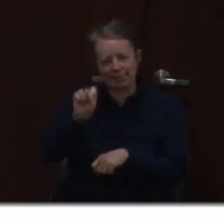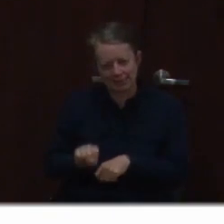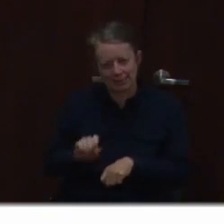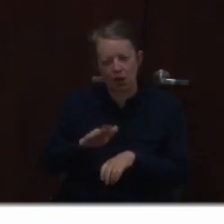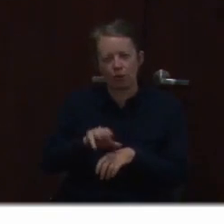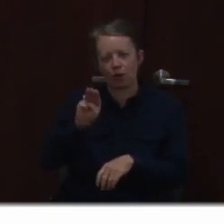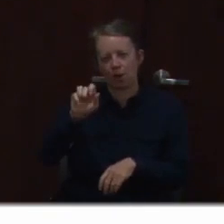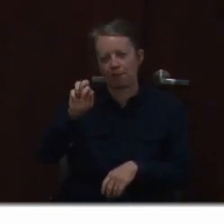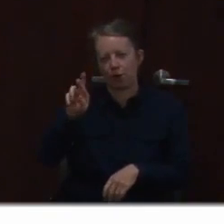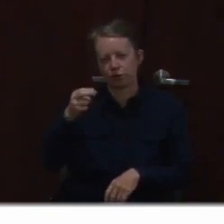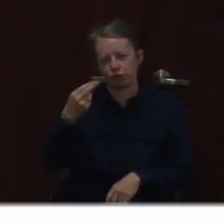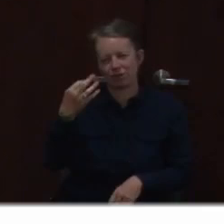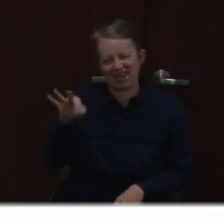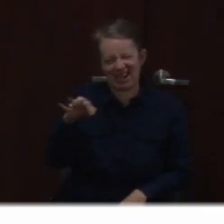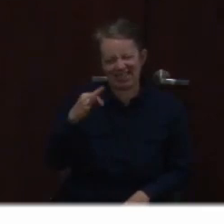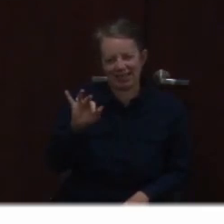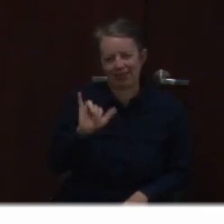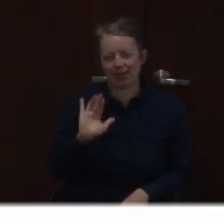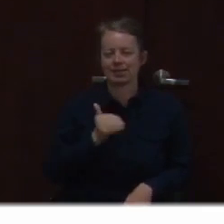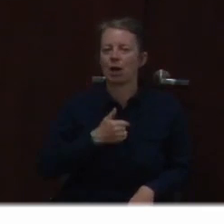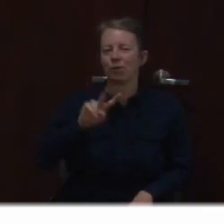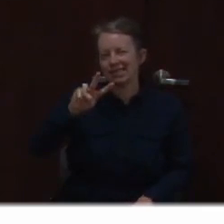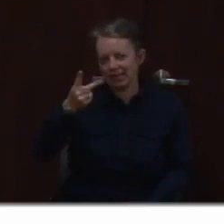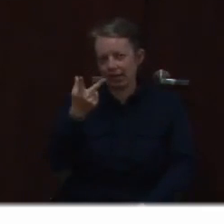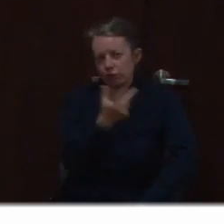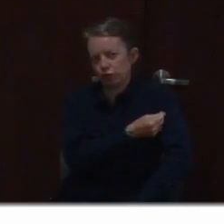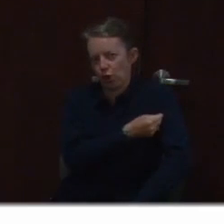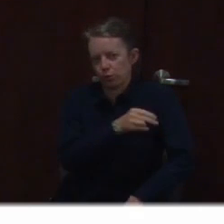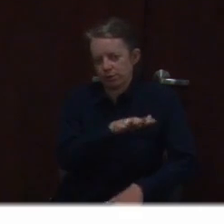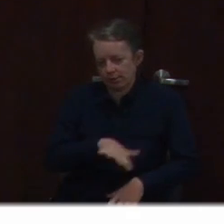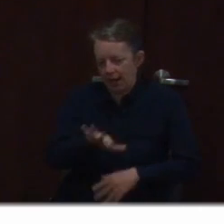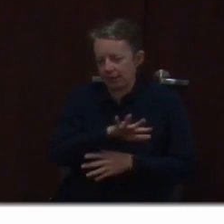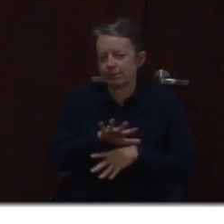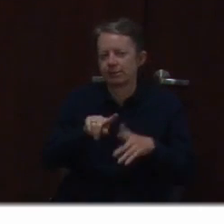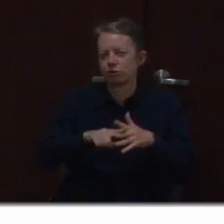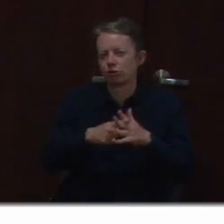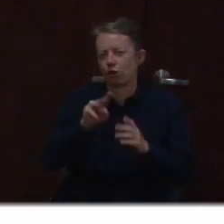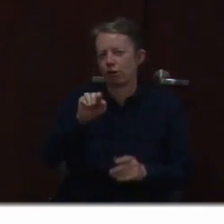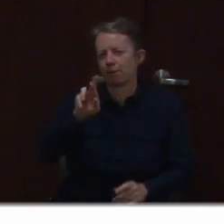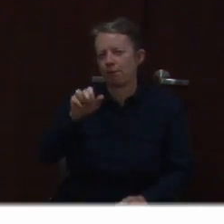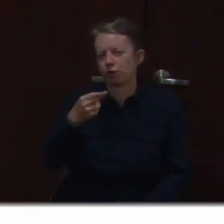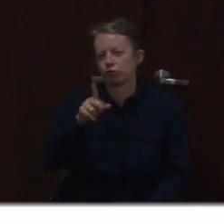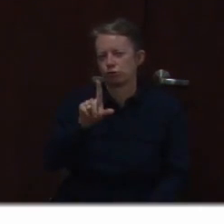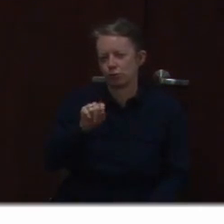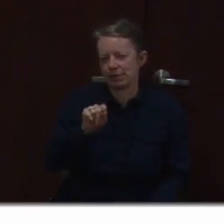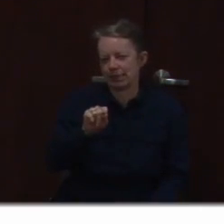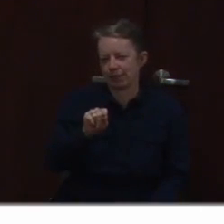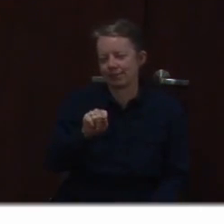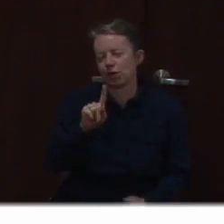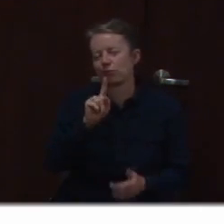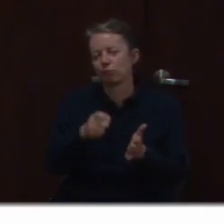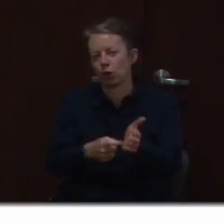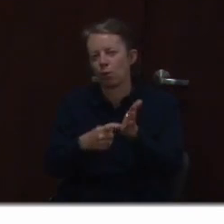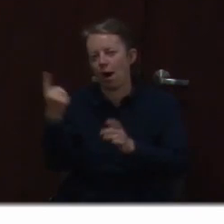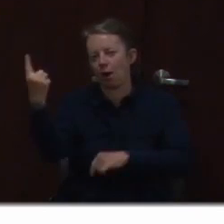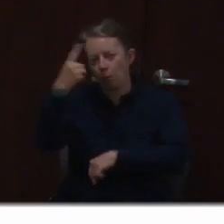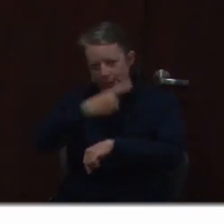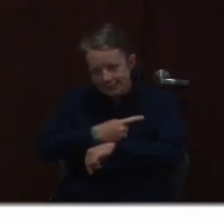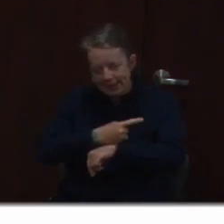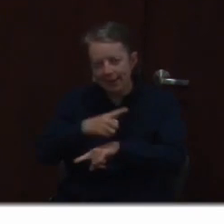use of that as our second dose site beginning March 20th. So we'll take 1 day to transfer everything over and